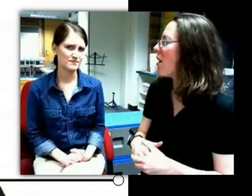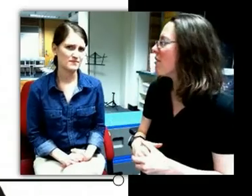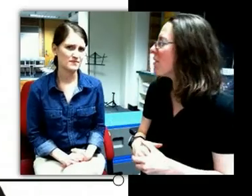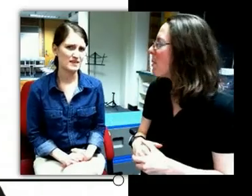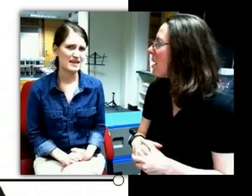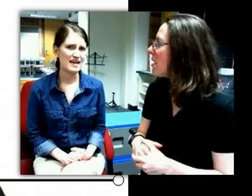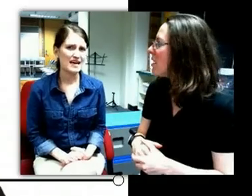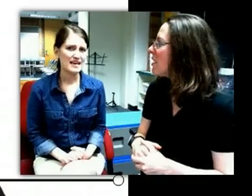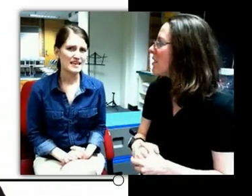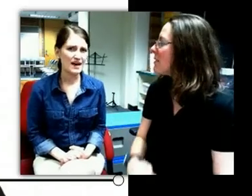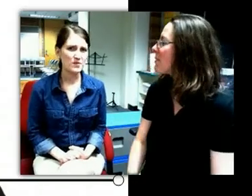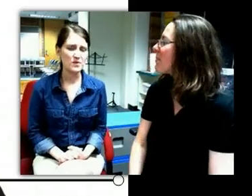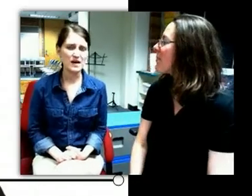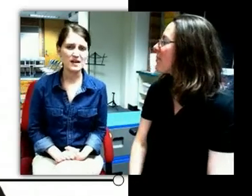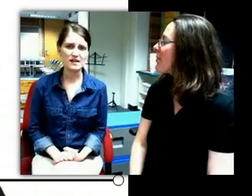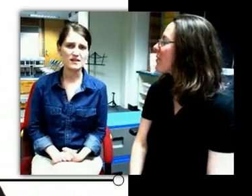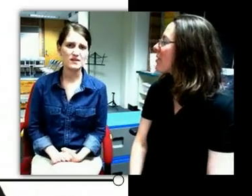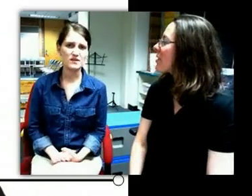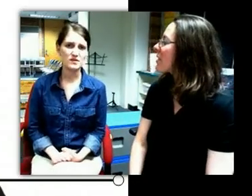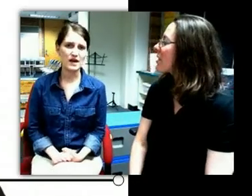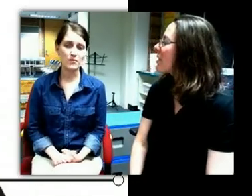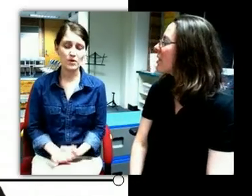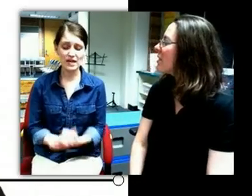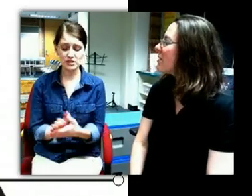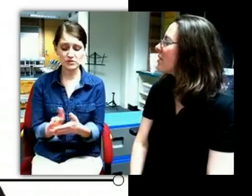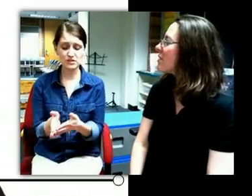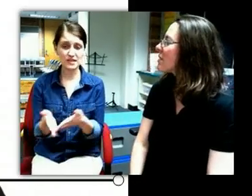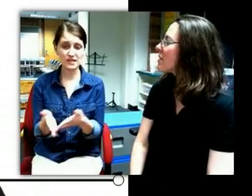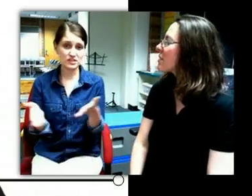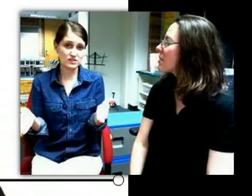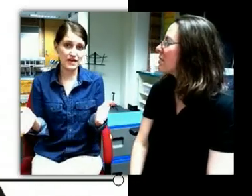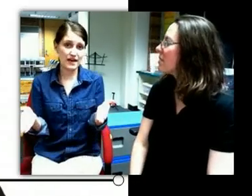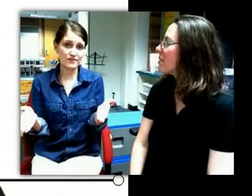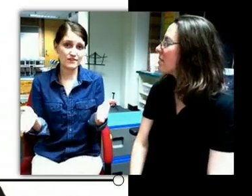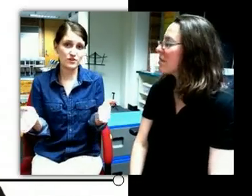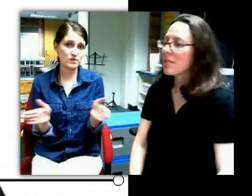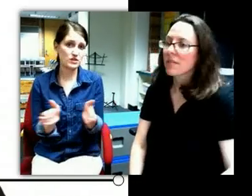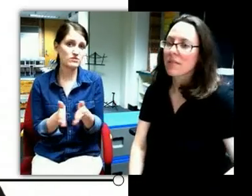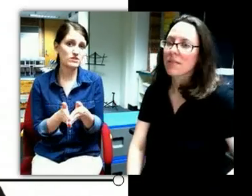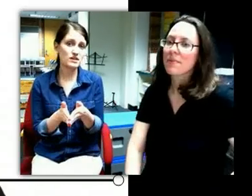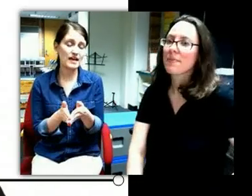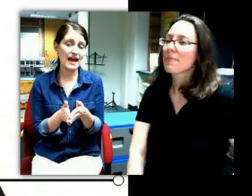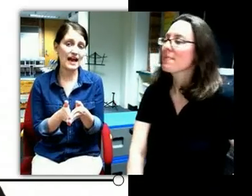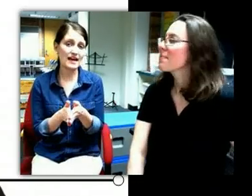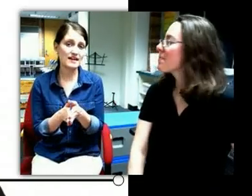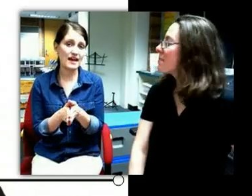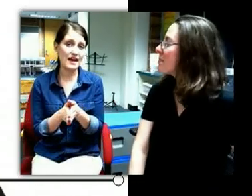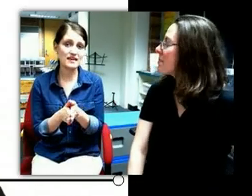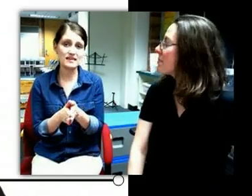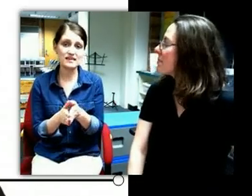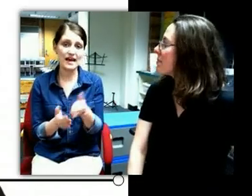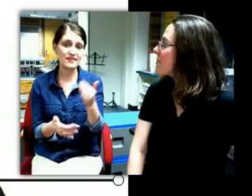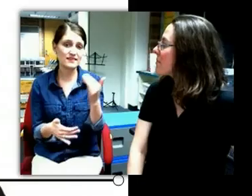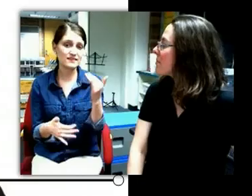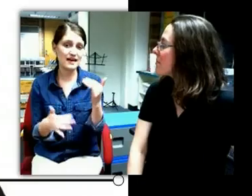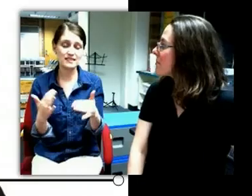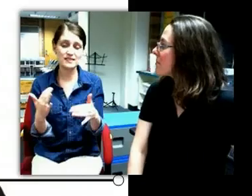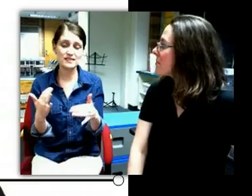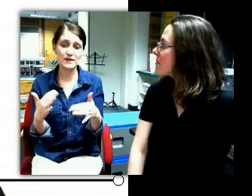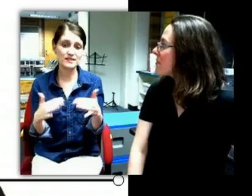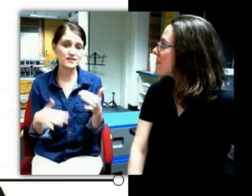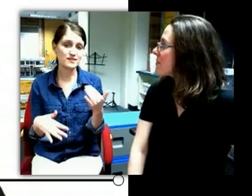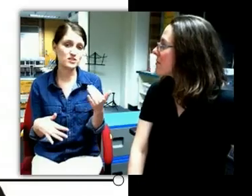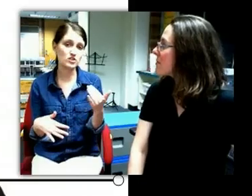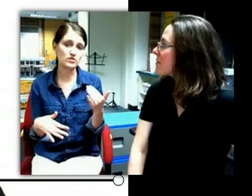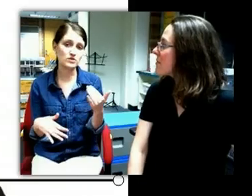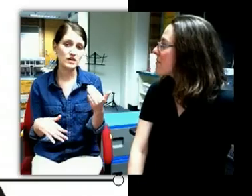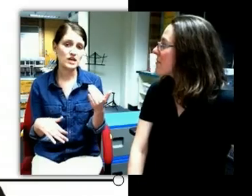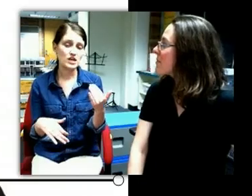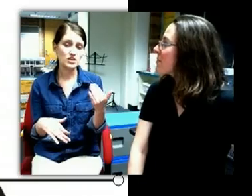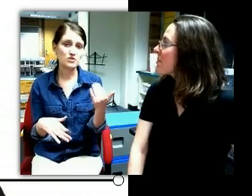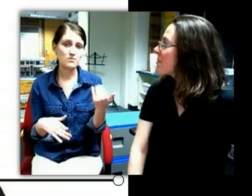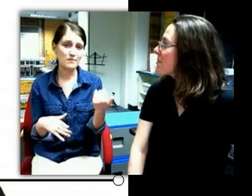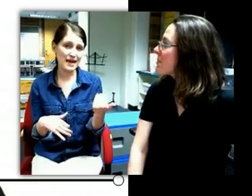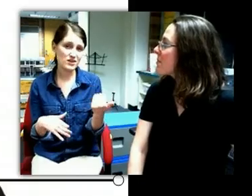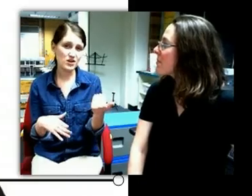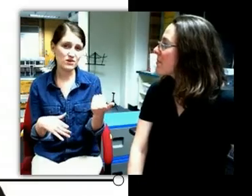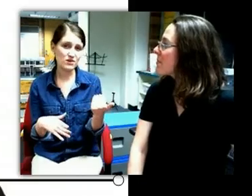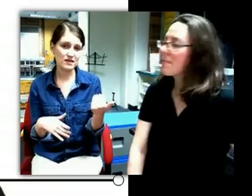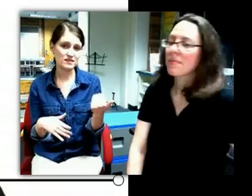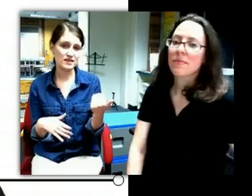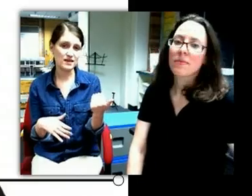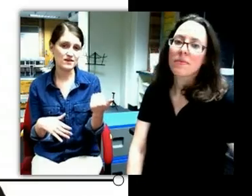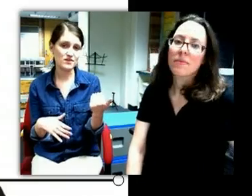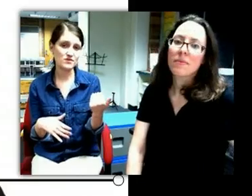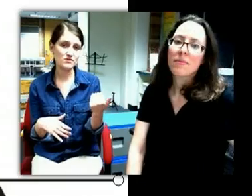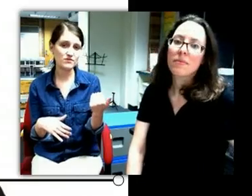us about the alphabet? Yeah, well, when you look at your xylophone or when you look at any at the lines and spaces too, you